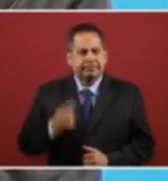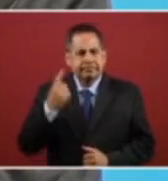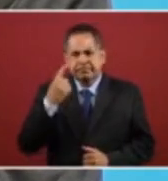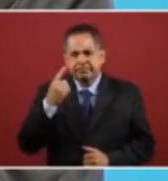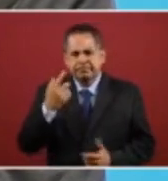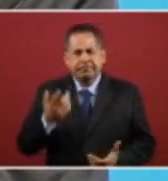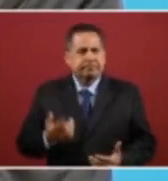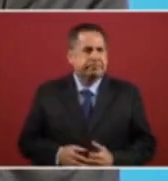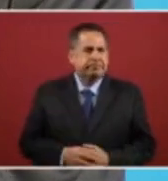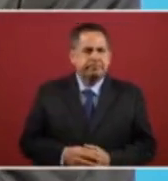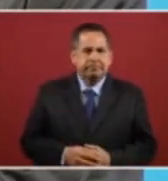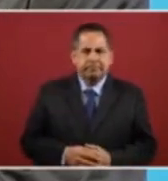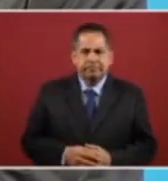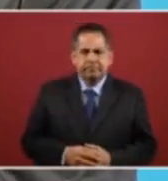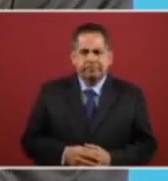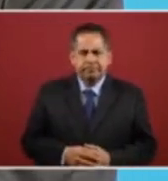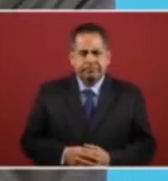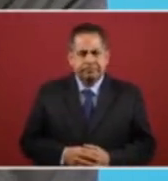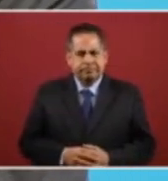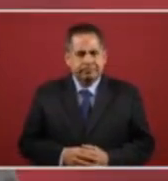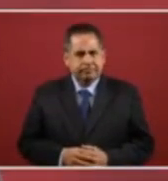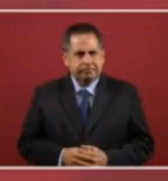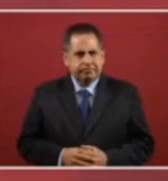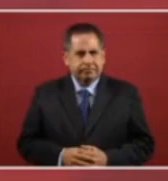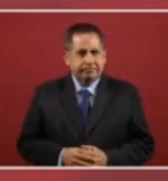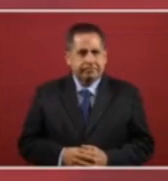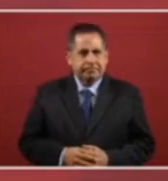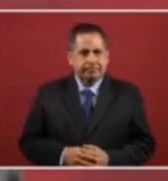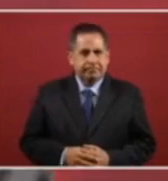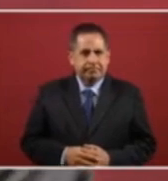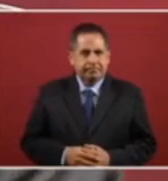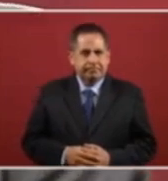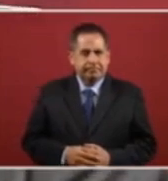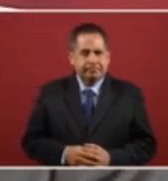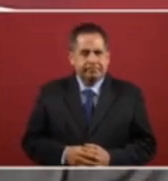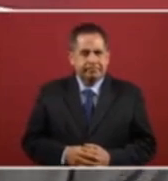Why are you going to bring this